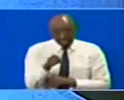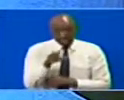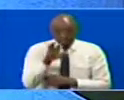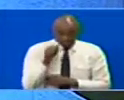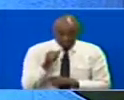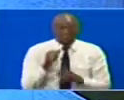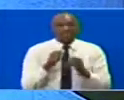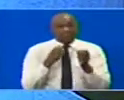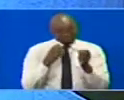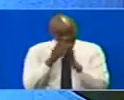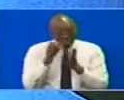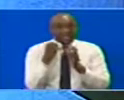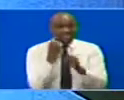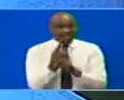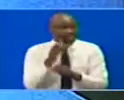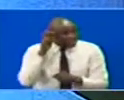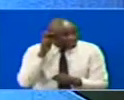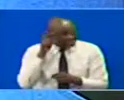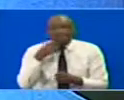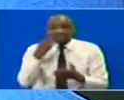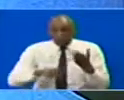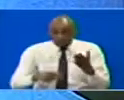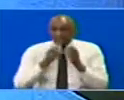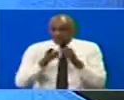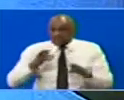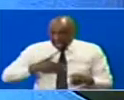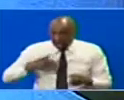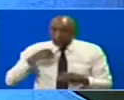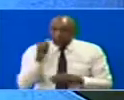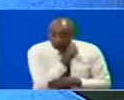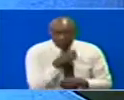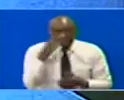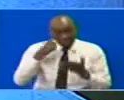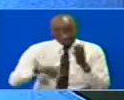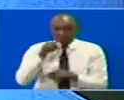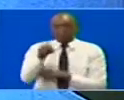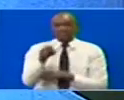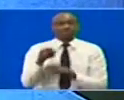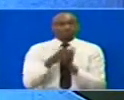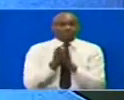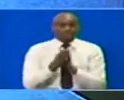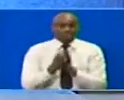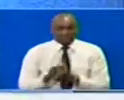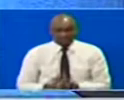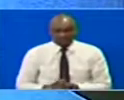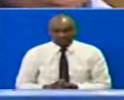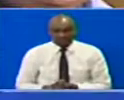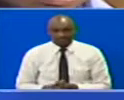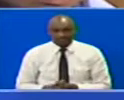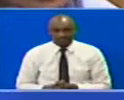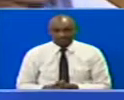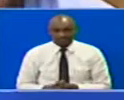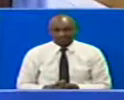the date 11. Let's listen in what Abula actually gathered in regards to that debacle that has been growing so far.